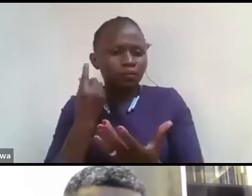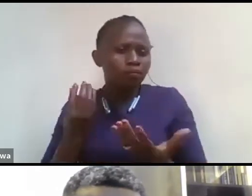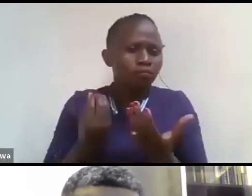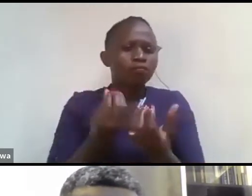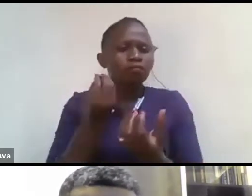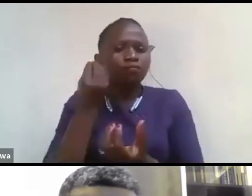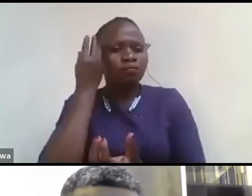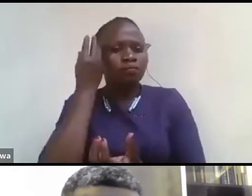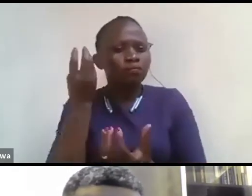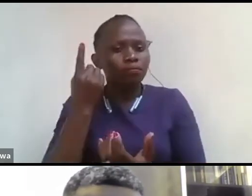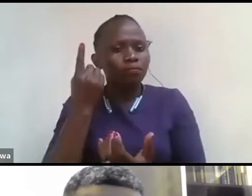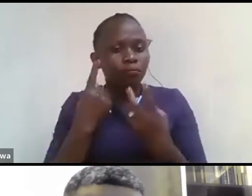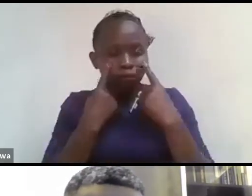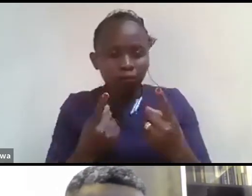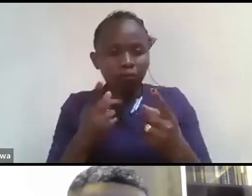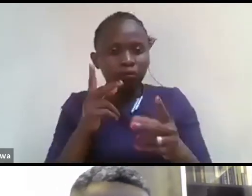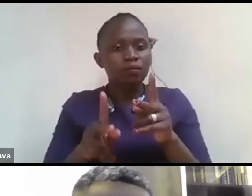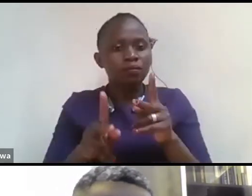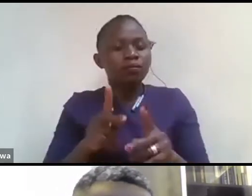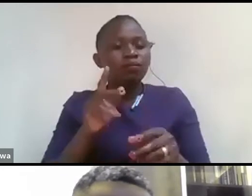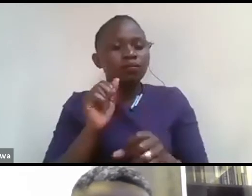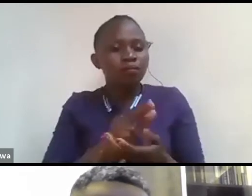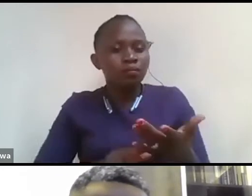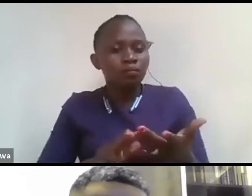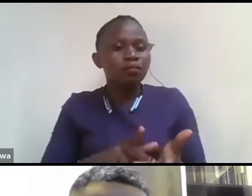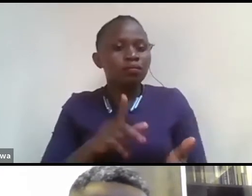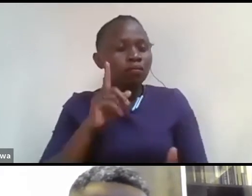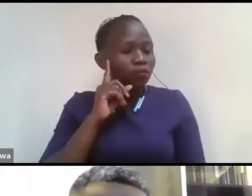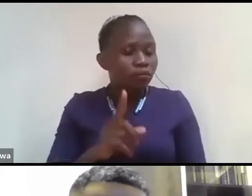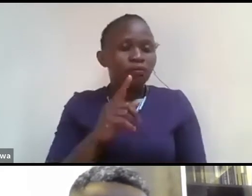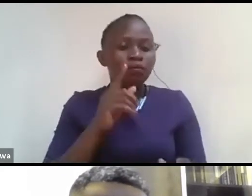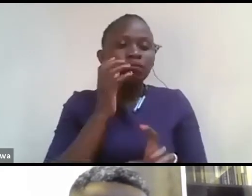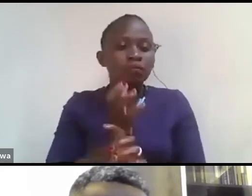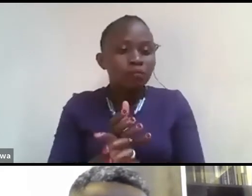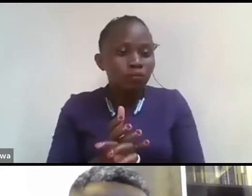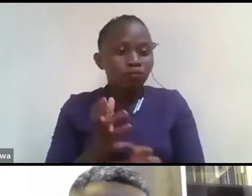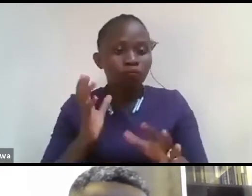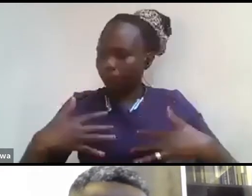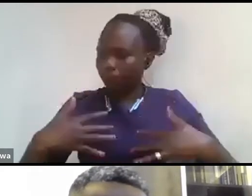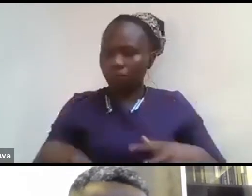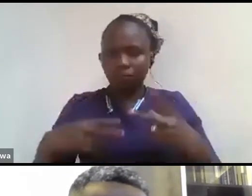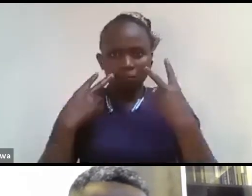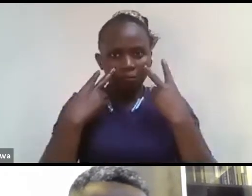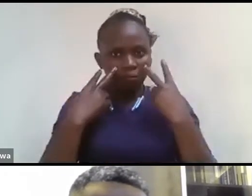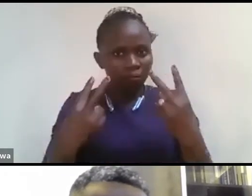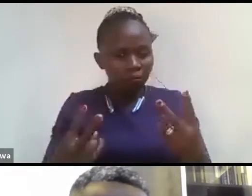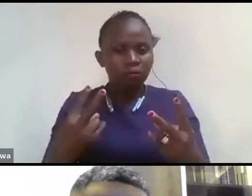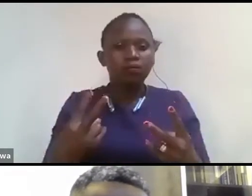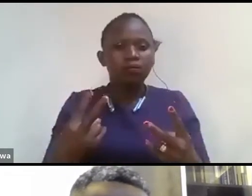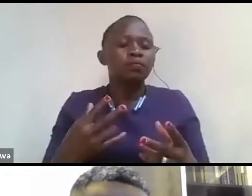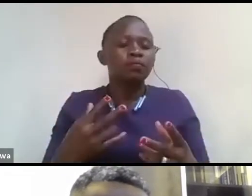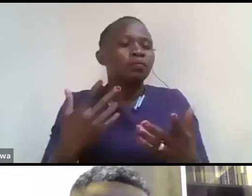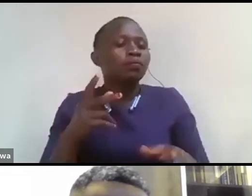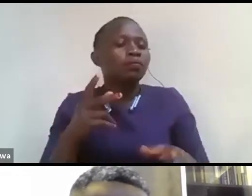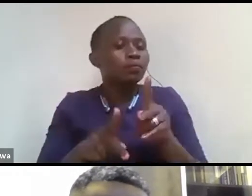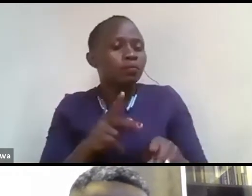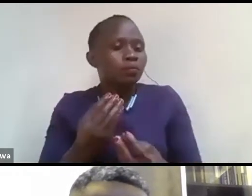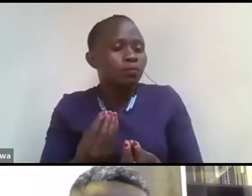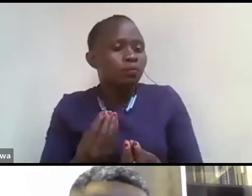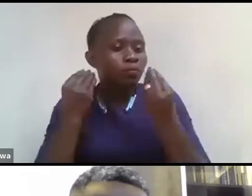stone, it's amazing. You look at the stuff people are doing and utilizing for construction in all